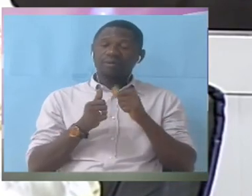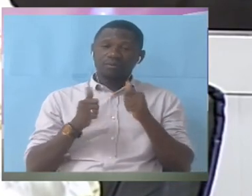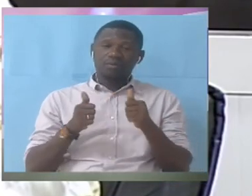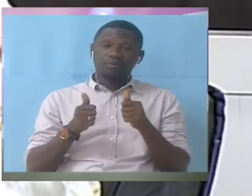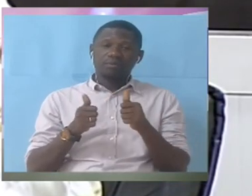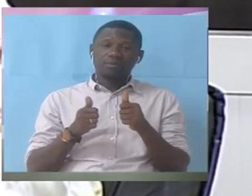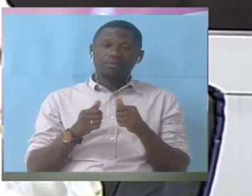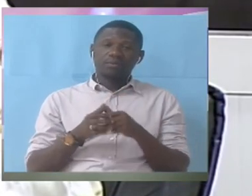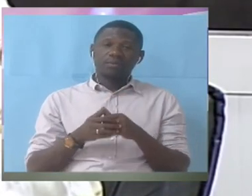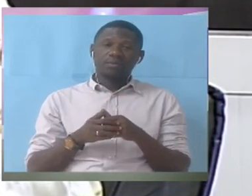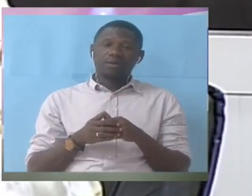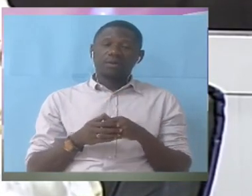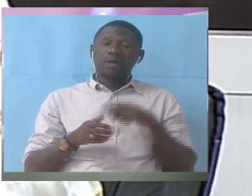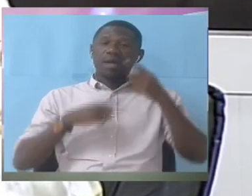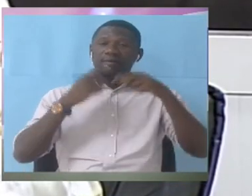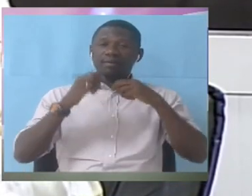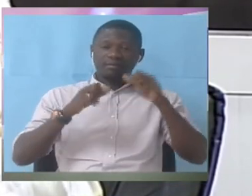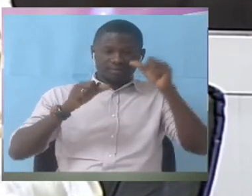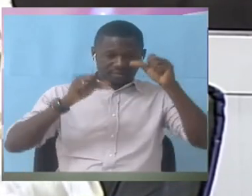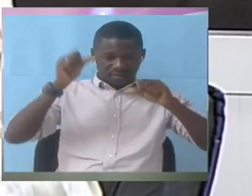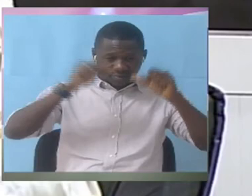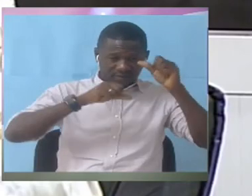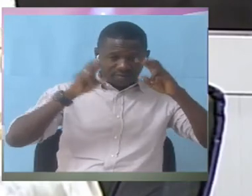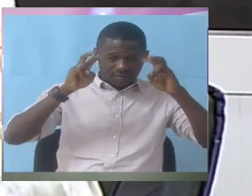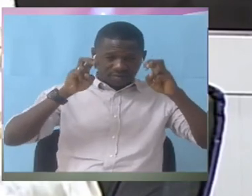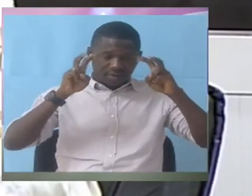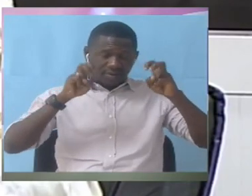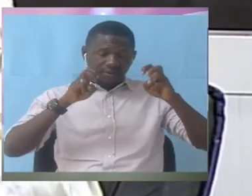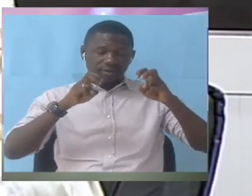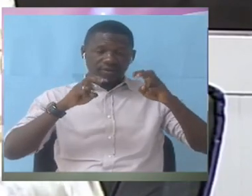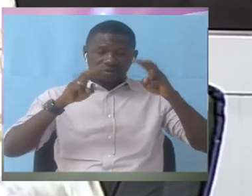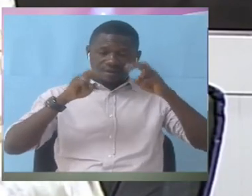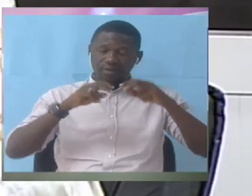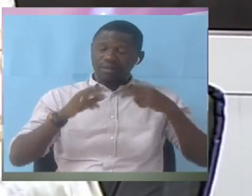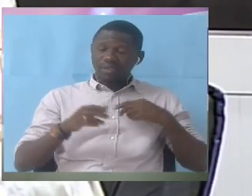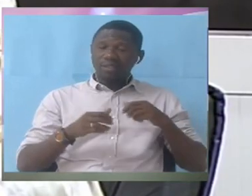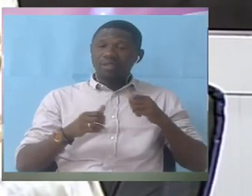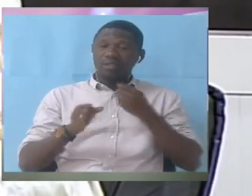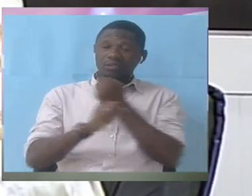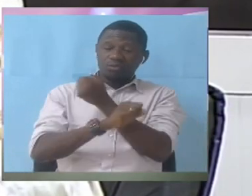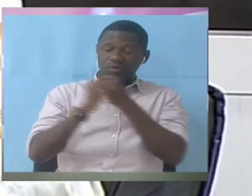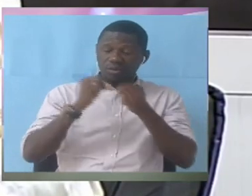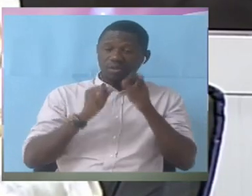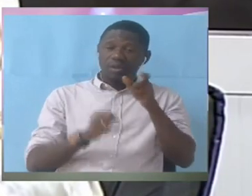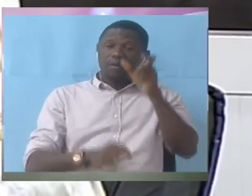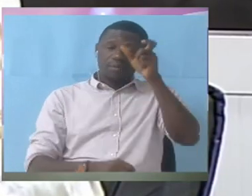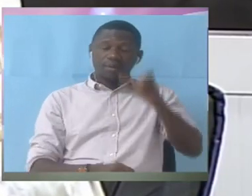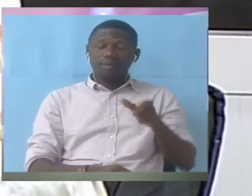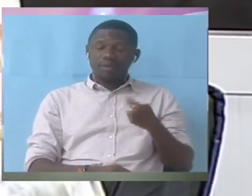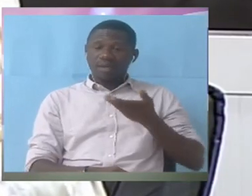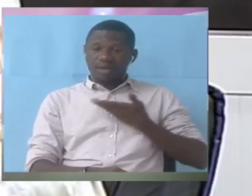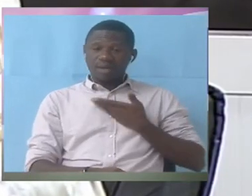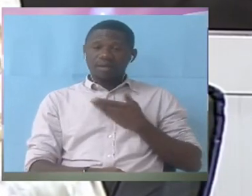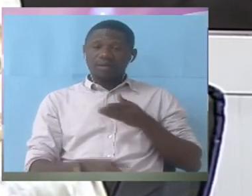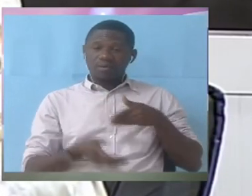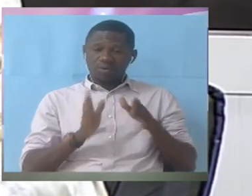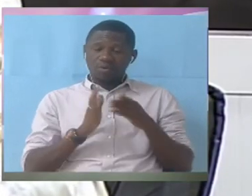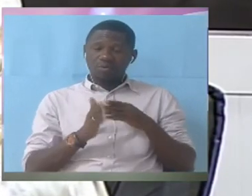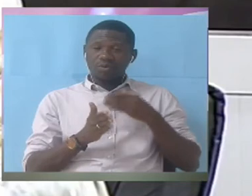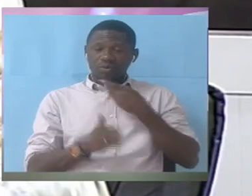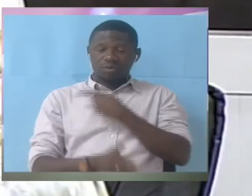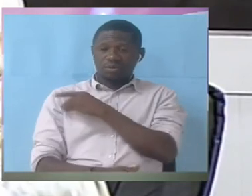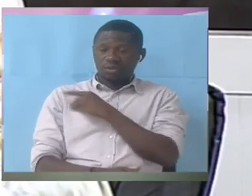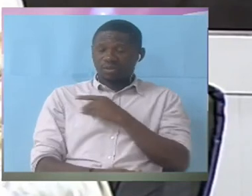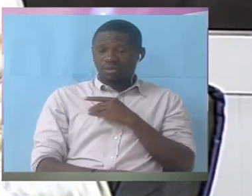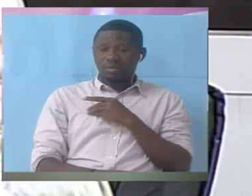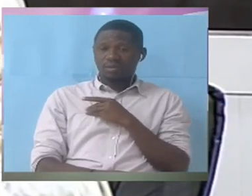HIV. And further investigation of that case has revealed that the condition that that person had and the way he was treated